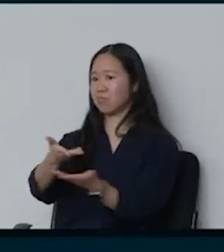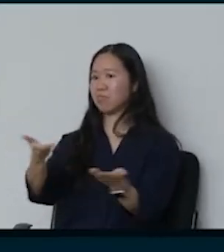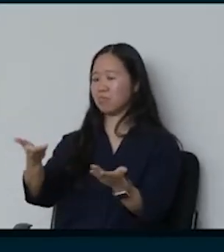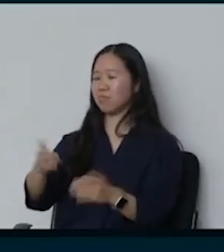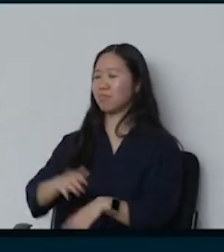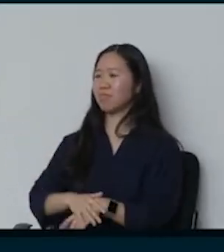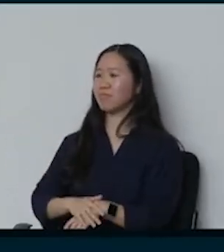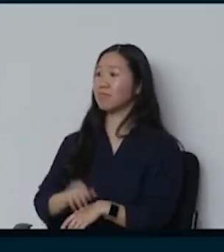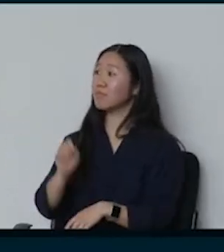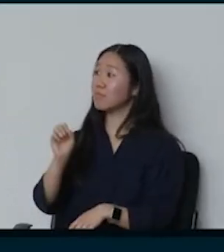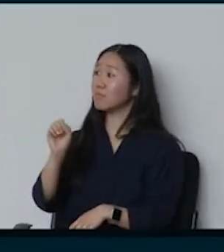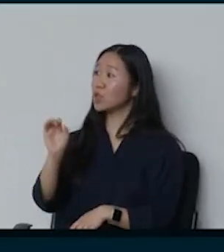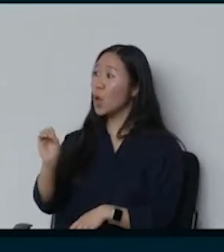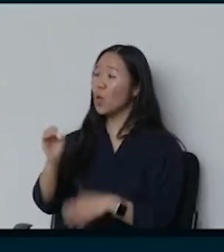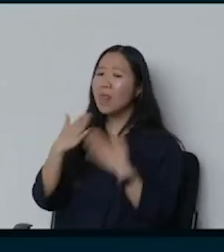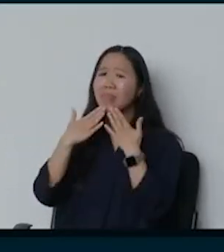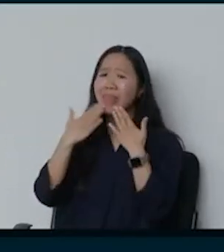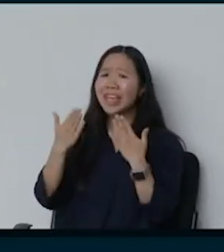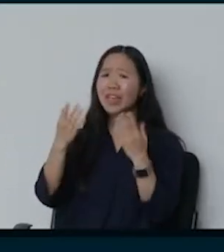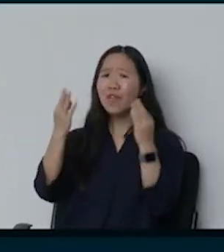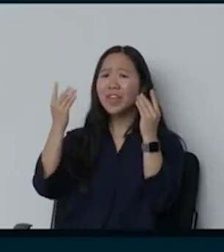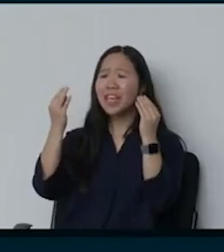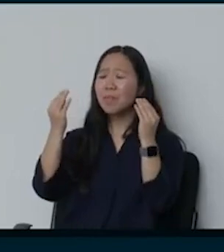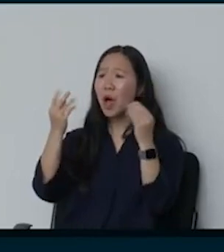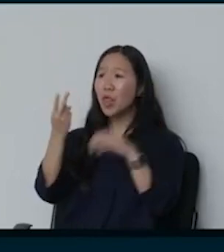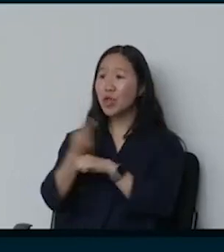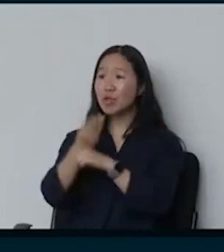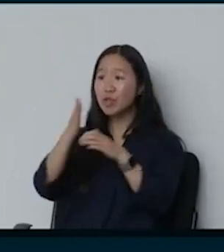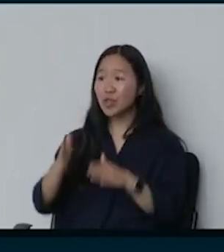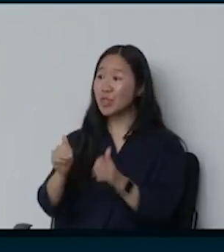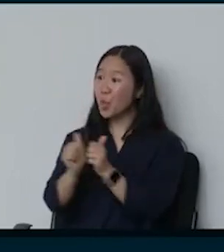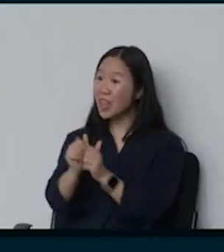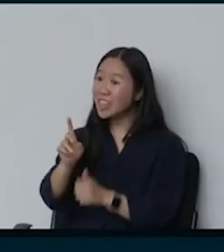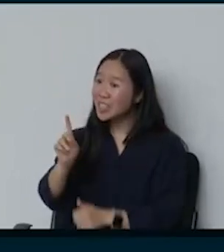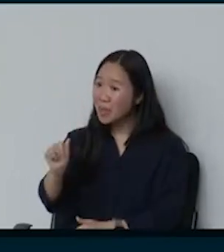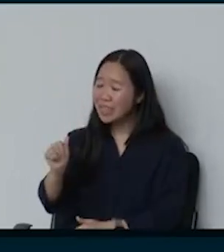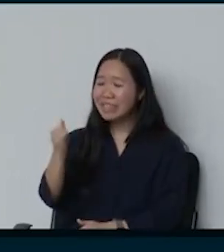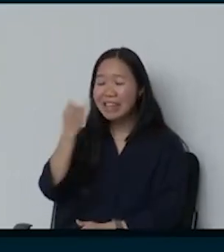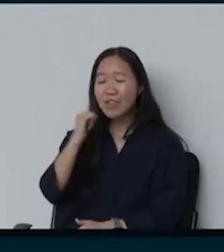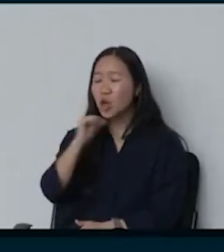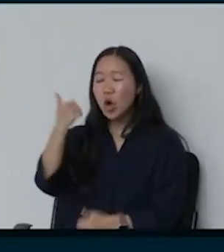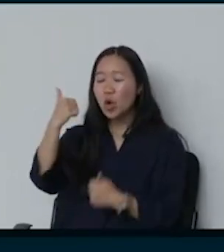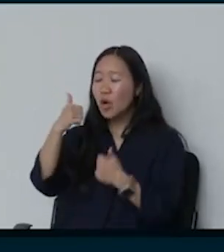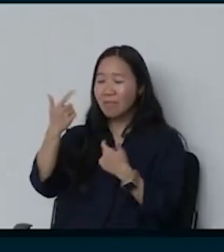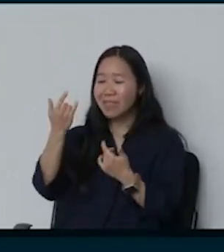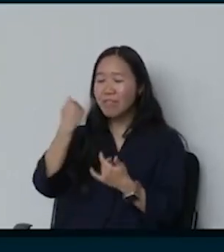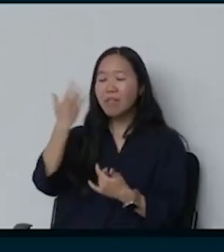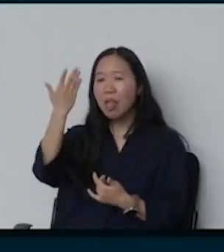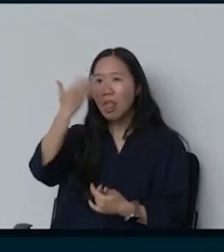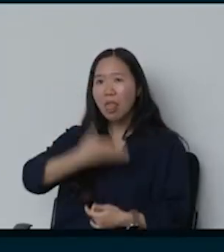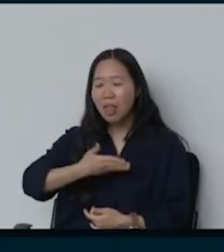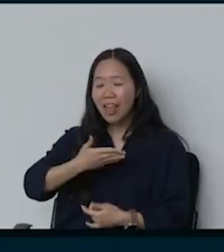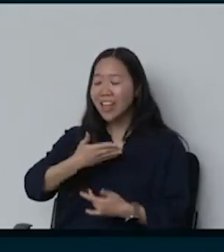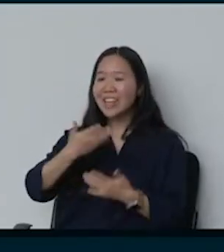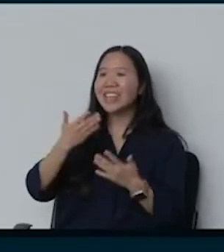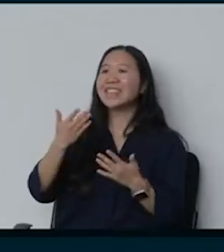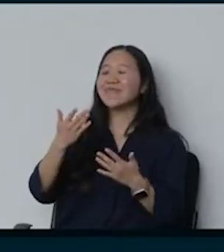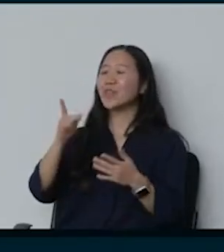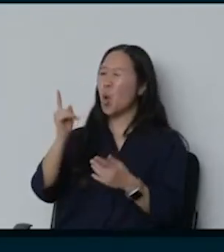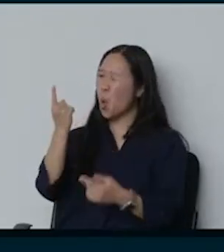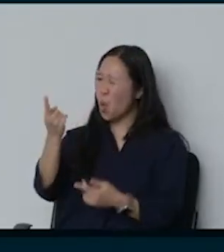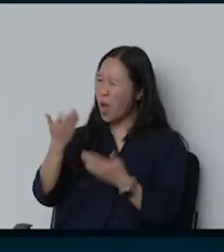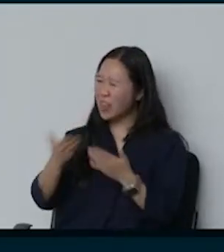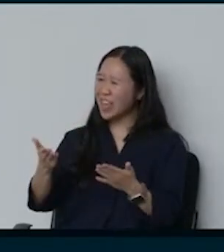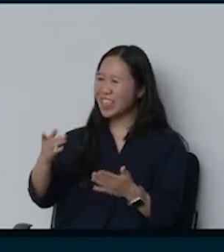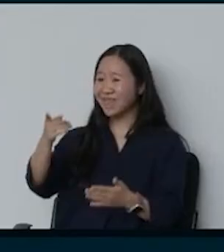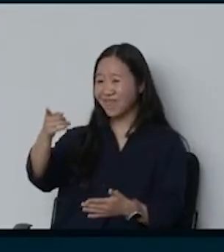So thank you for thinking about your users with a disability. And if you don't remember anything I've said today, just remember that you're not done